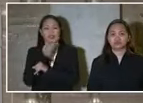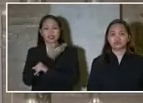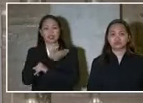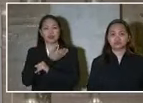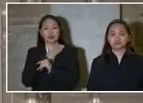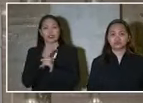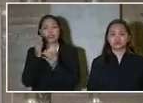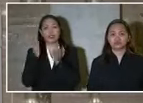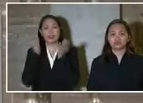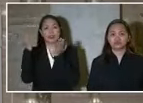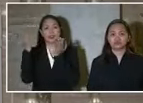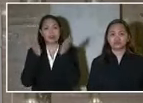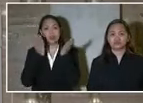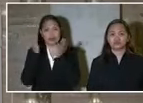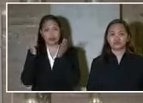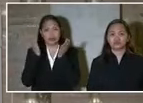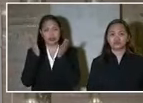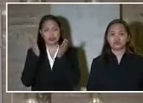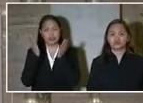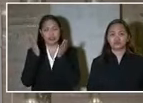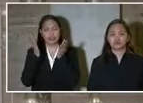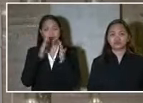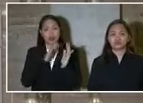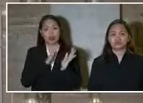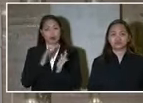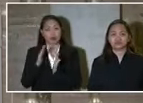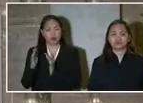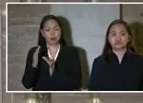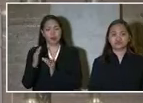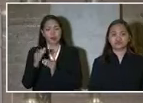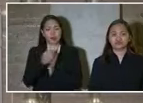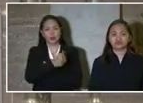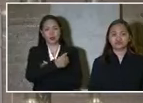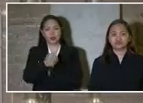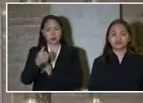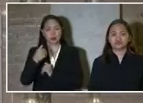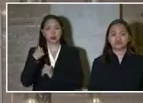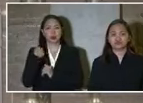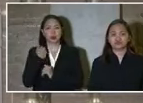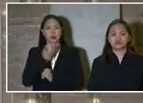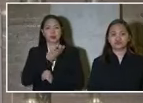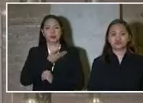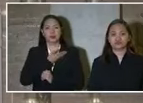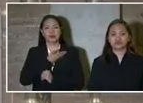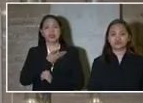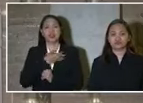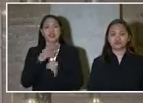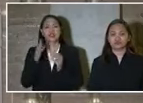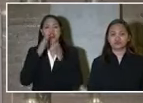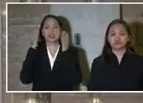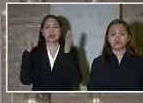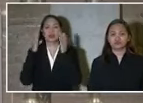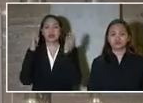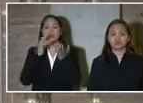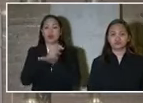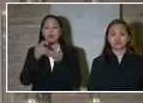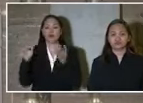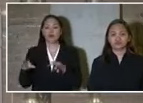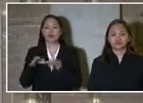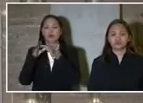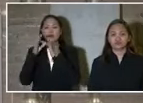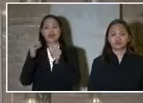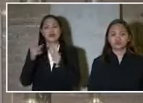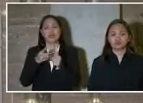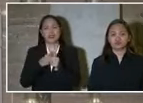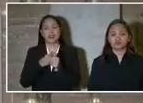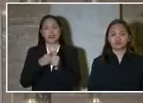service. To prepare ourselves to celebrate this Holy Mass, let us first